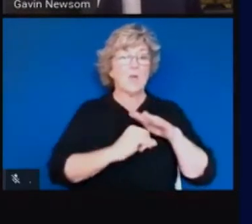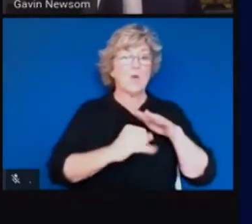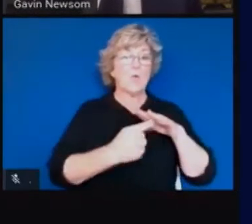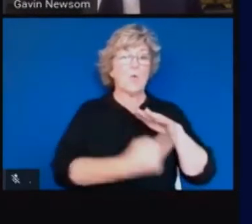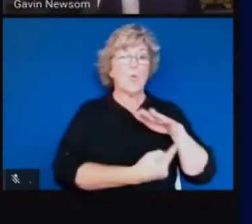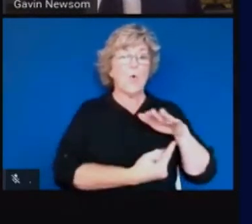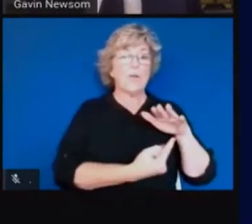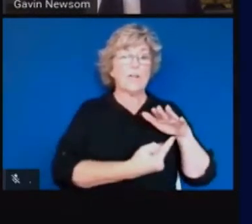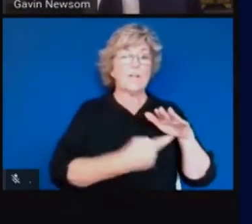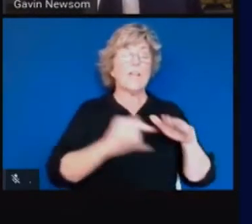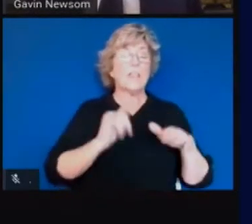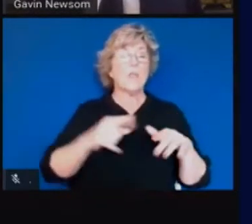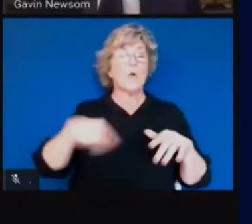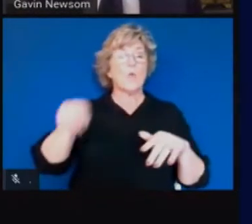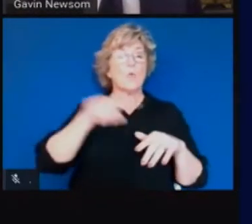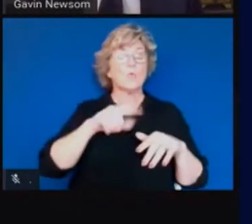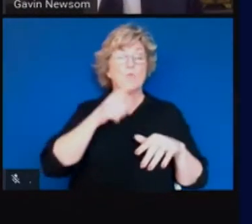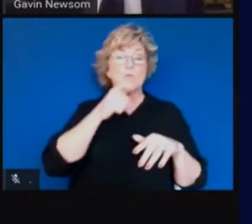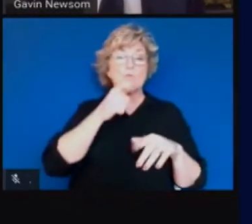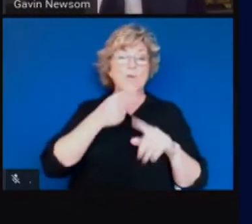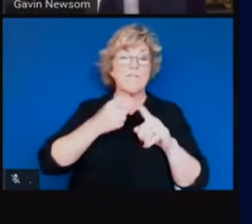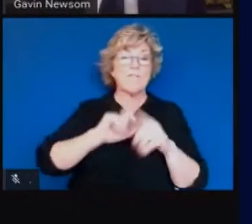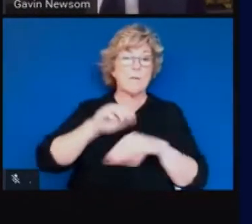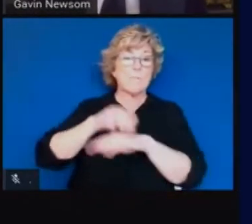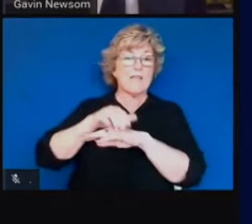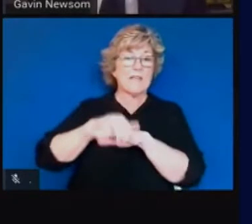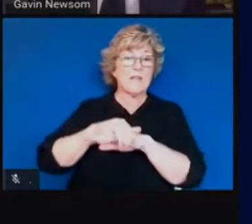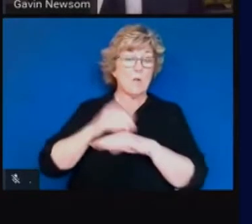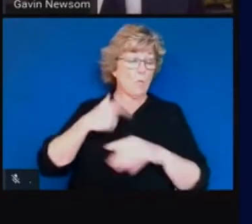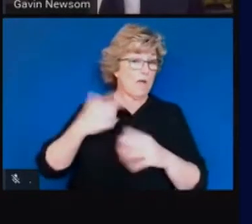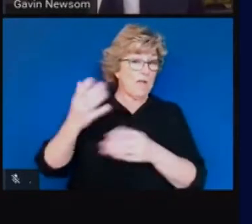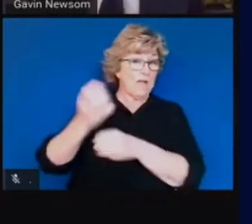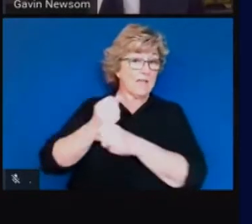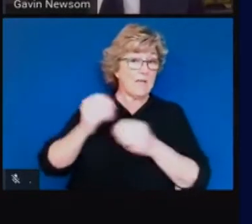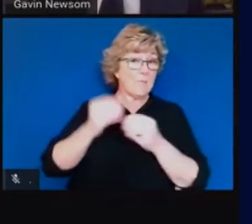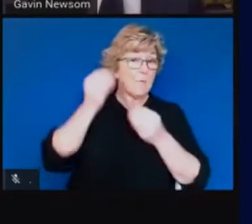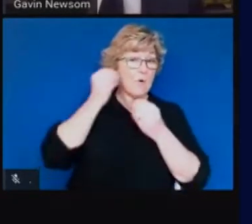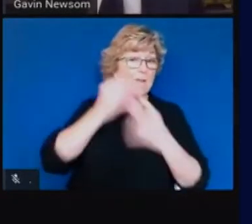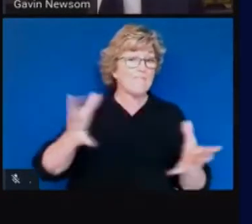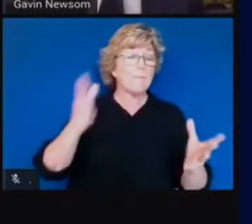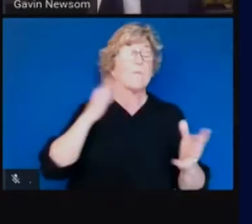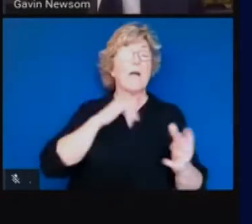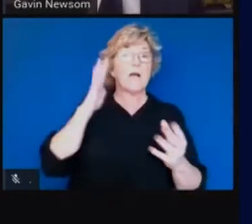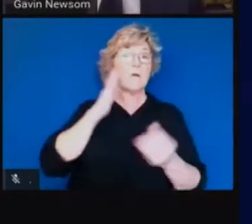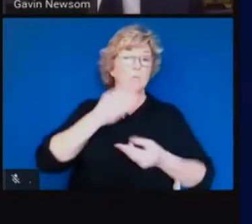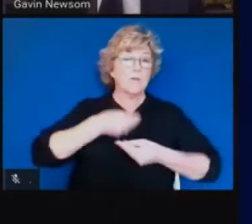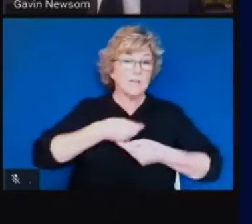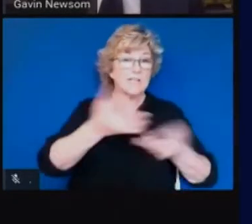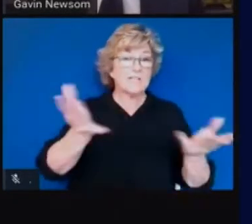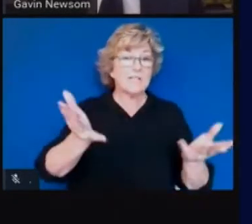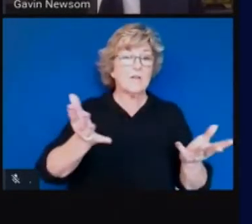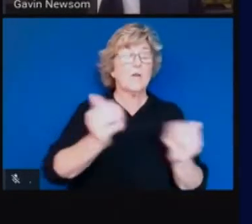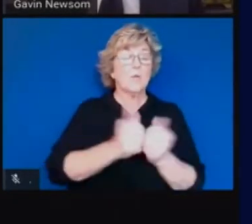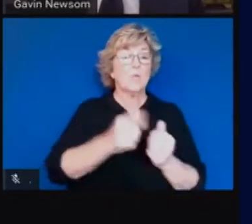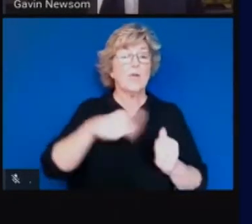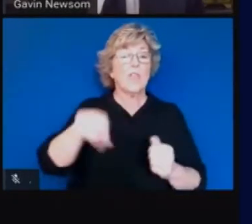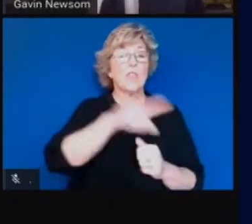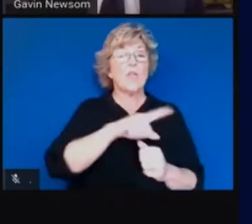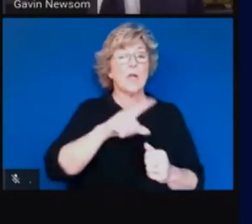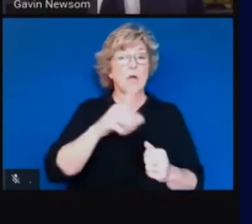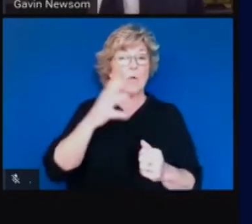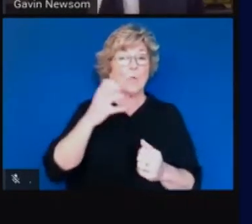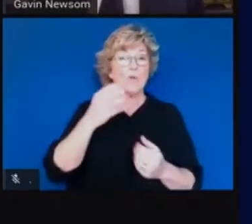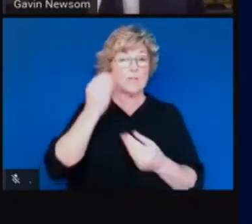have been activated in terms of those conversations. And as soon as I have more information, I'll share that information with you. But I wanted to share